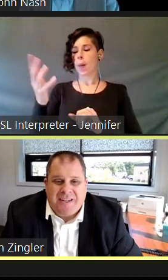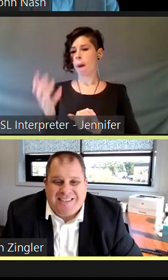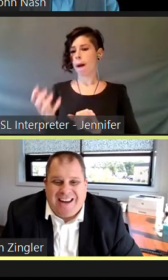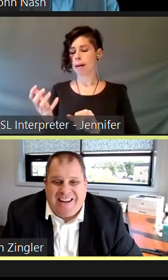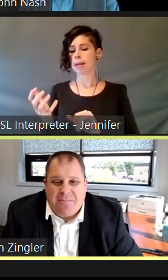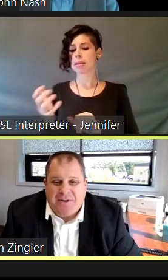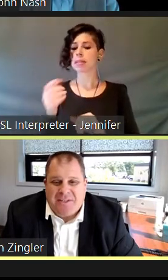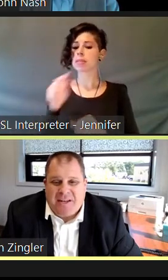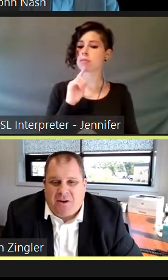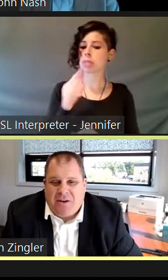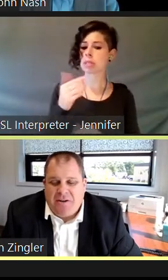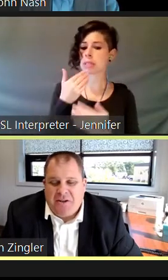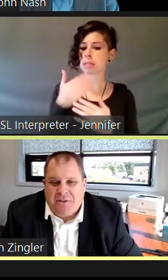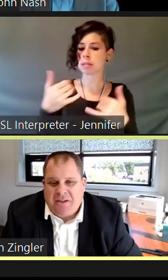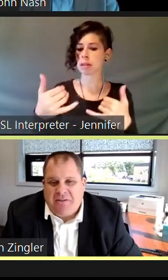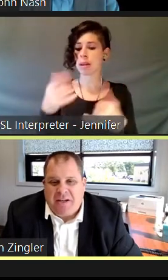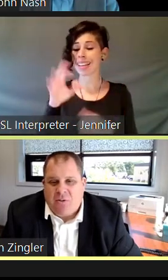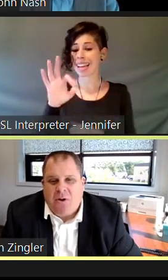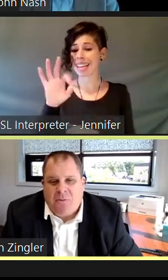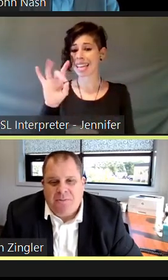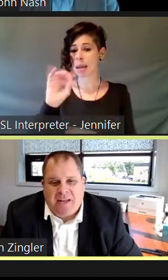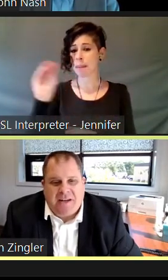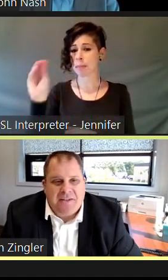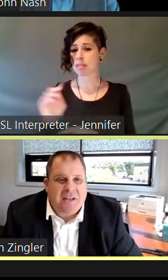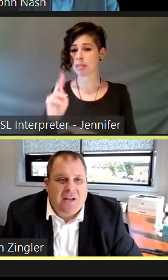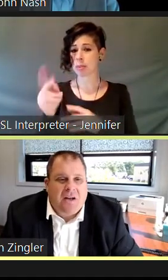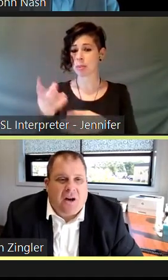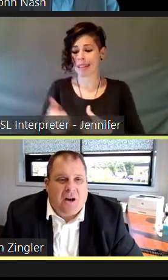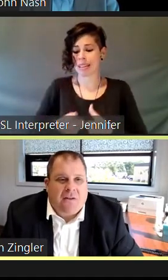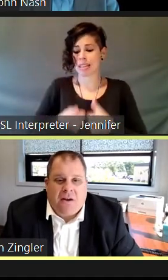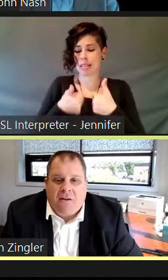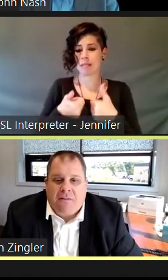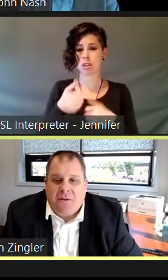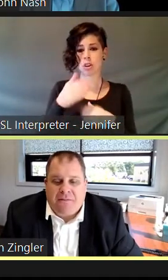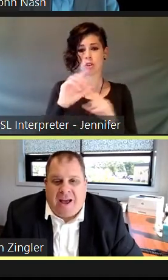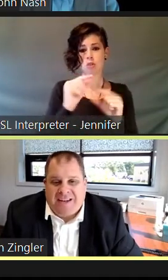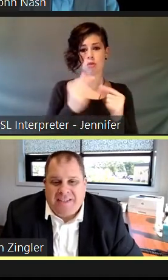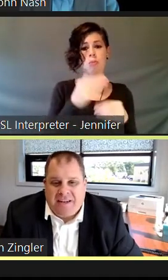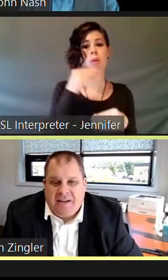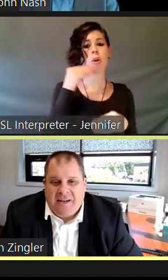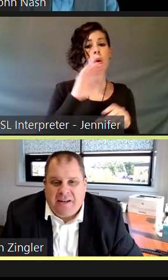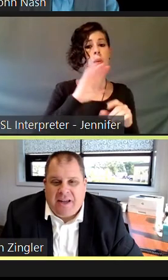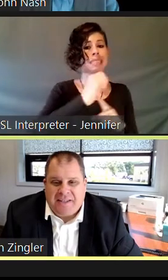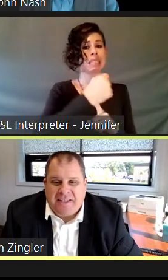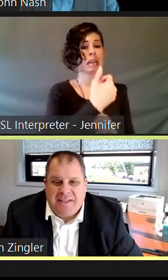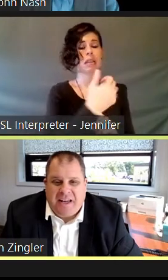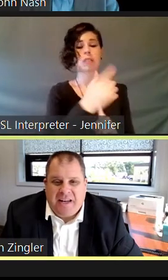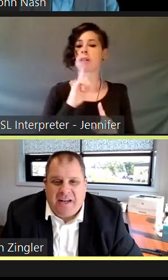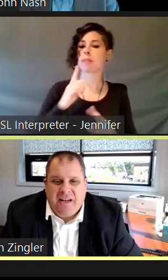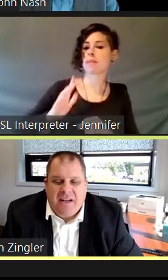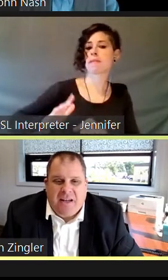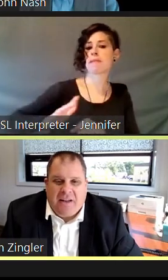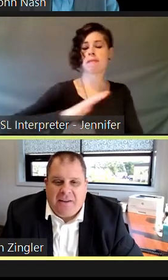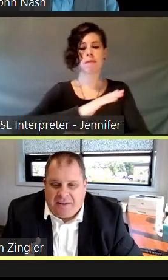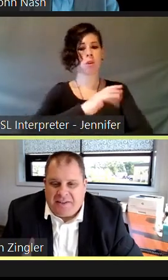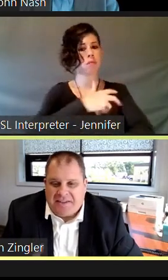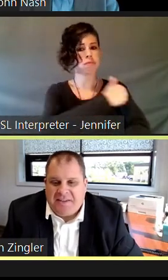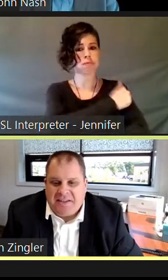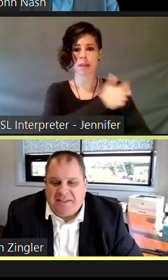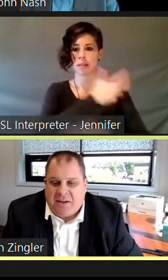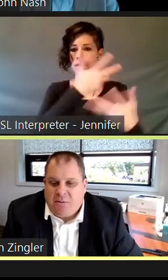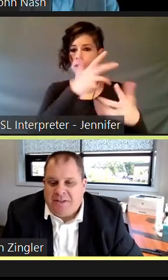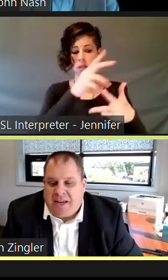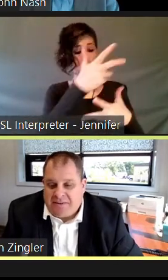position, because 98% of our individuals living in group home settings are fully vaccinated. And as I said, I think